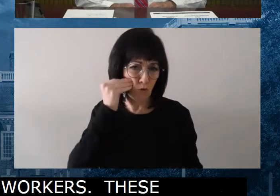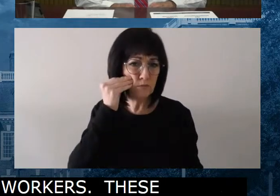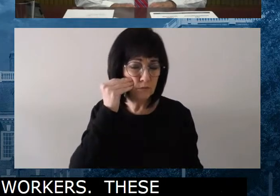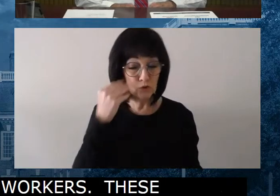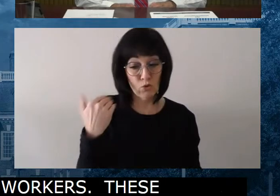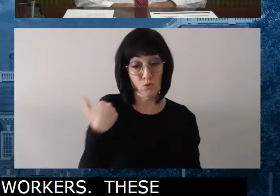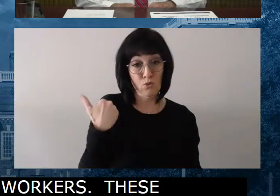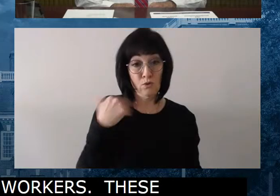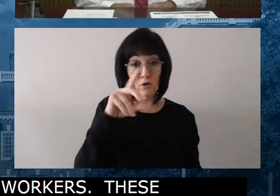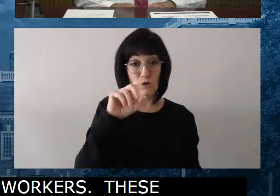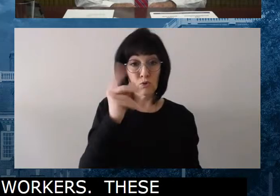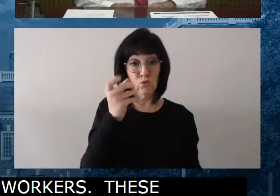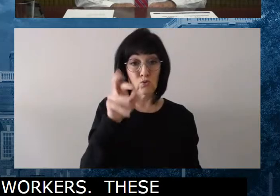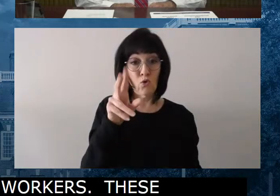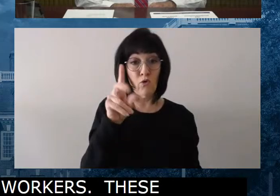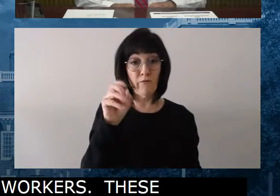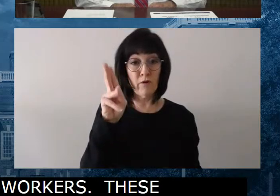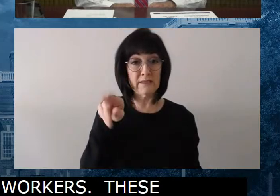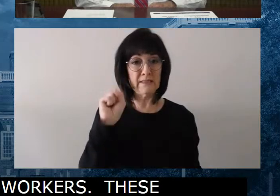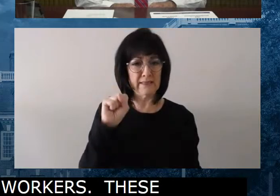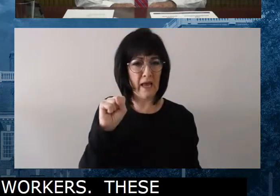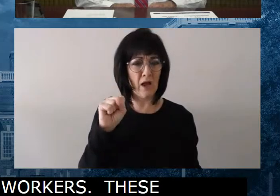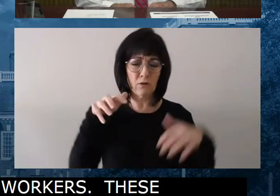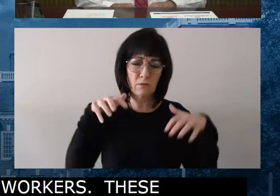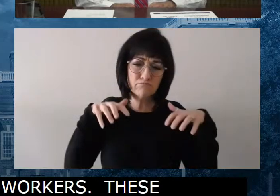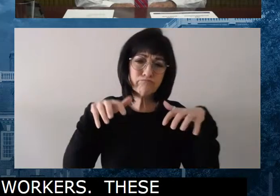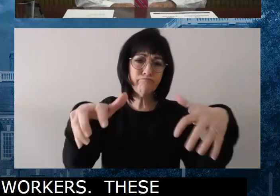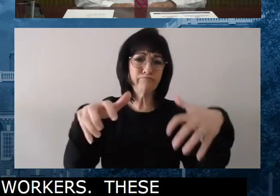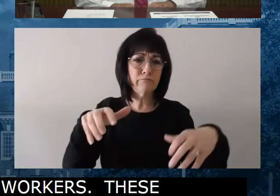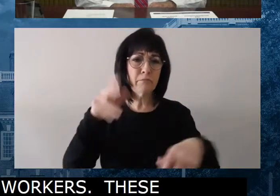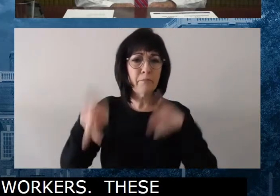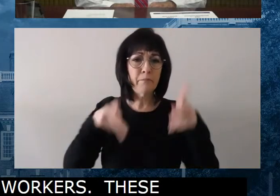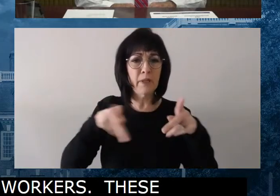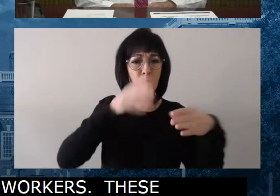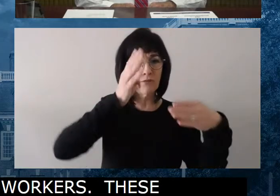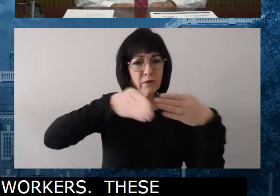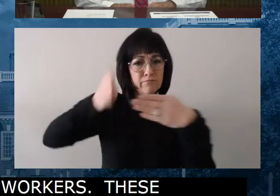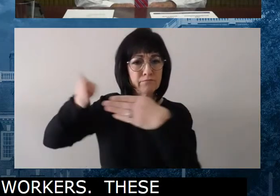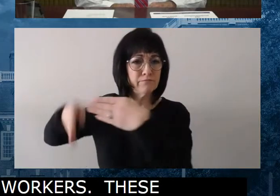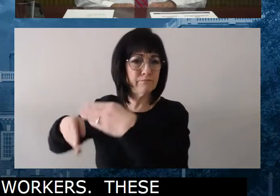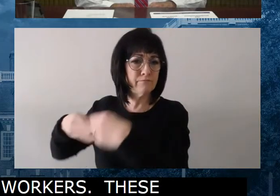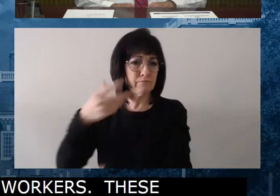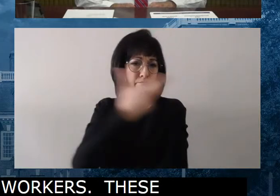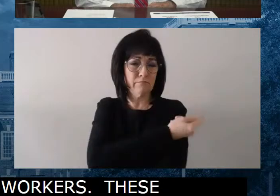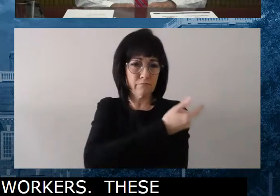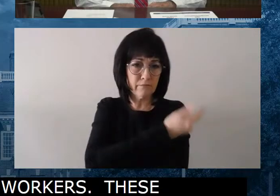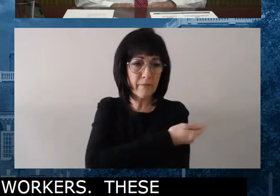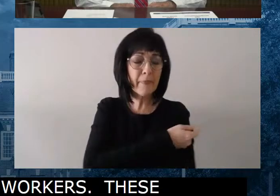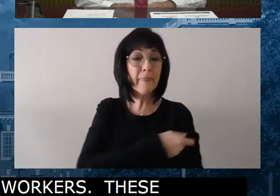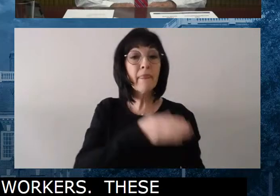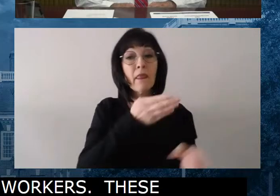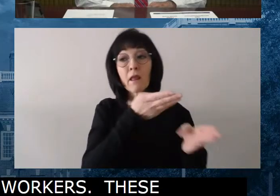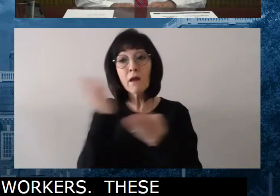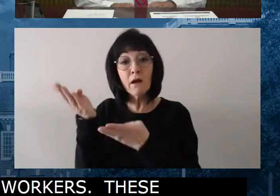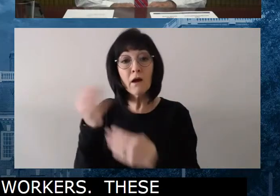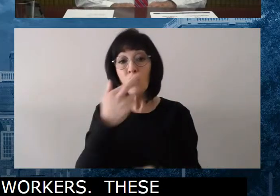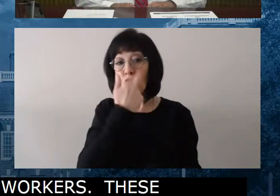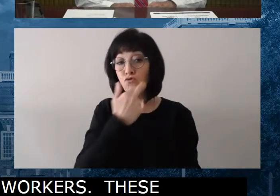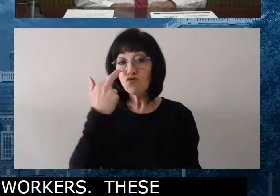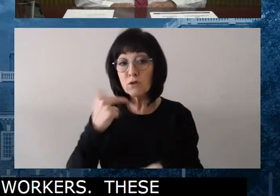Downs, and a really diverse group of businesses, from hospitality to food